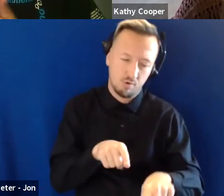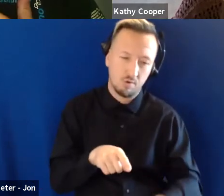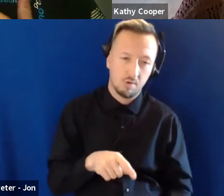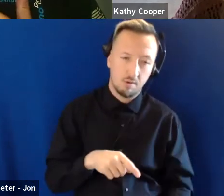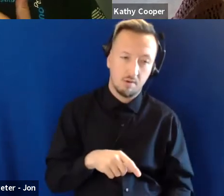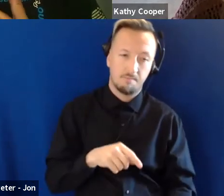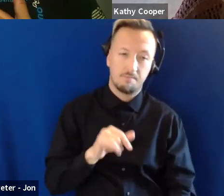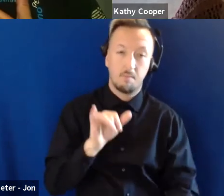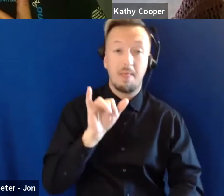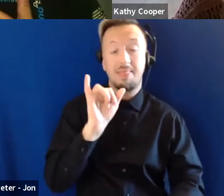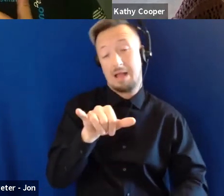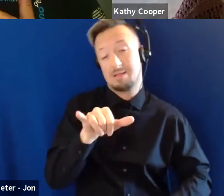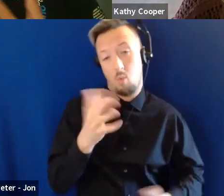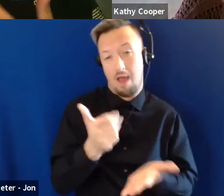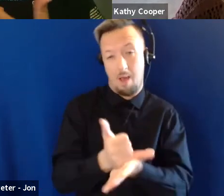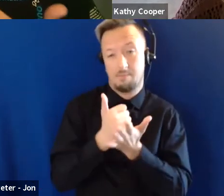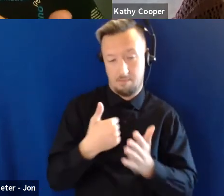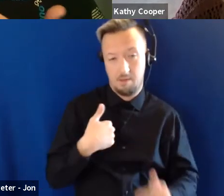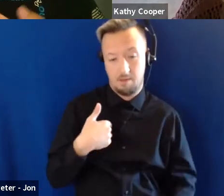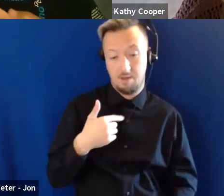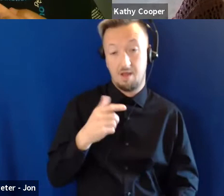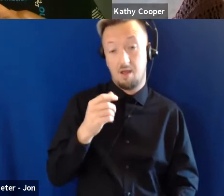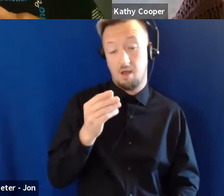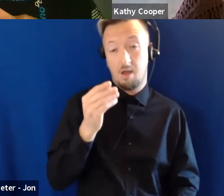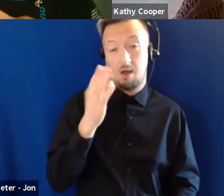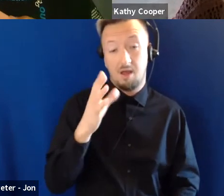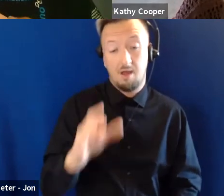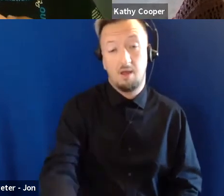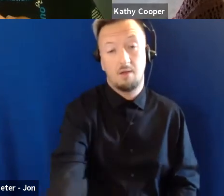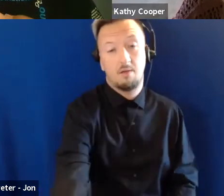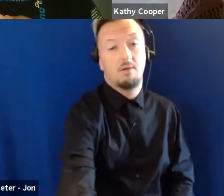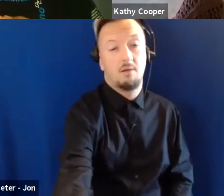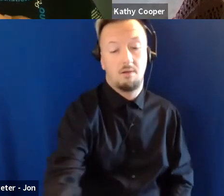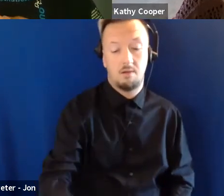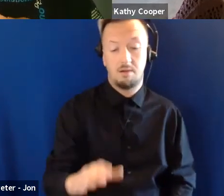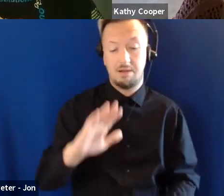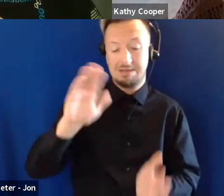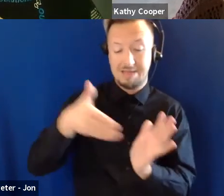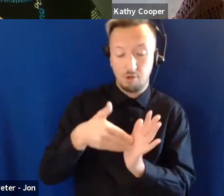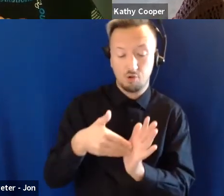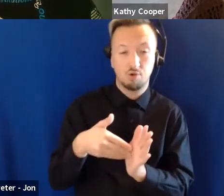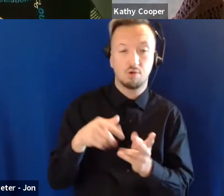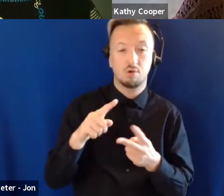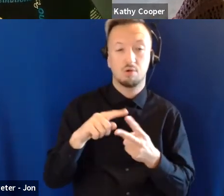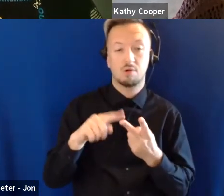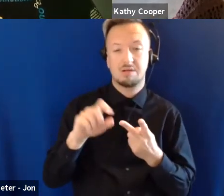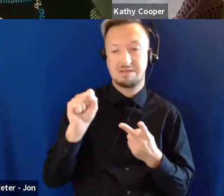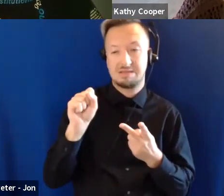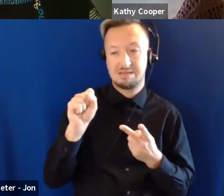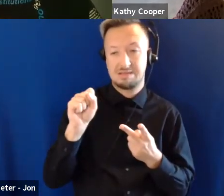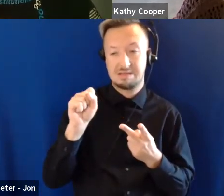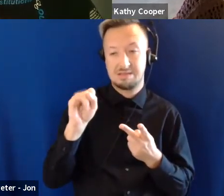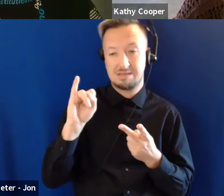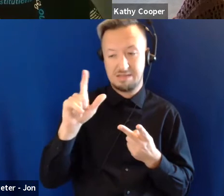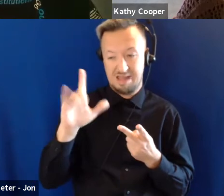that's what I go back to. And quite frankly, as centers, as a SILC, that's where we get we're protected